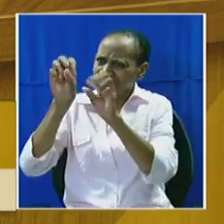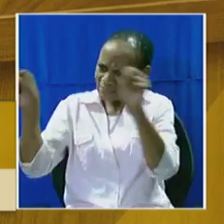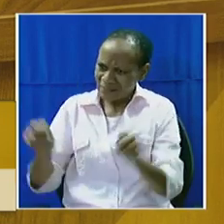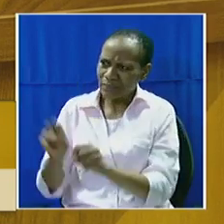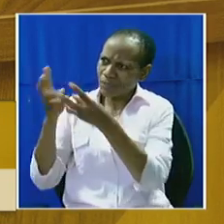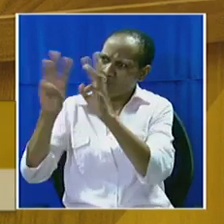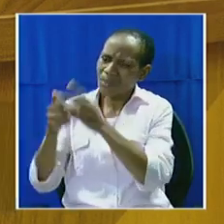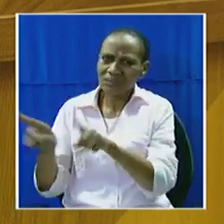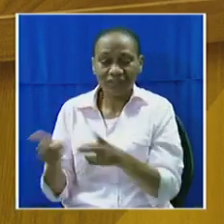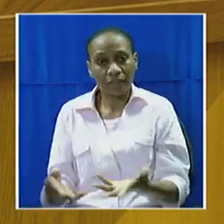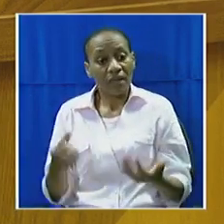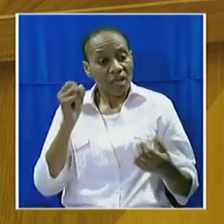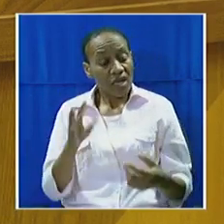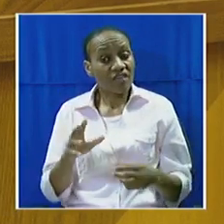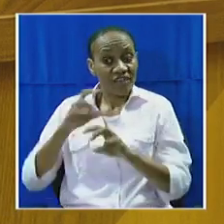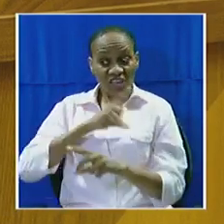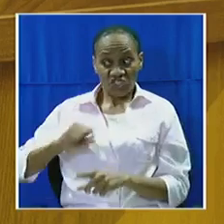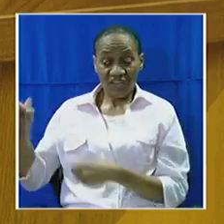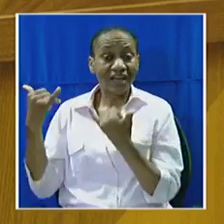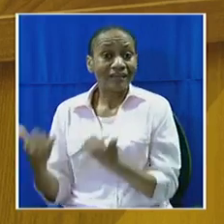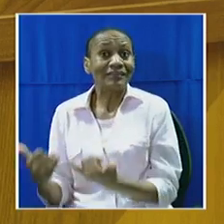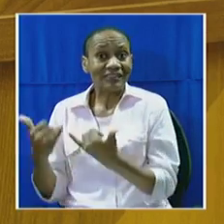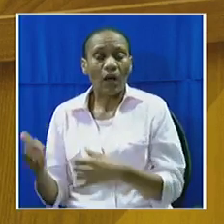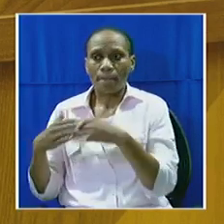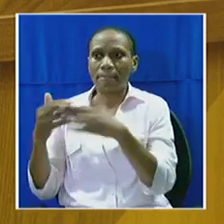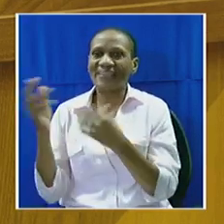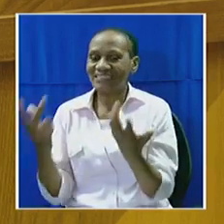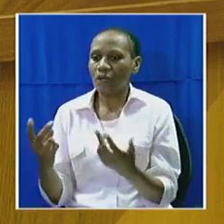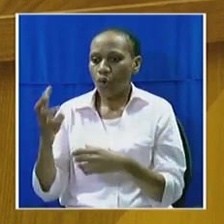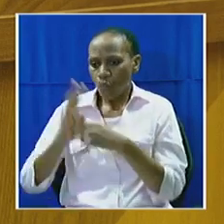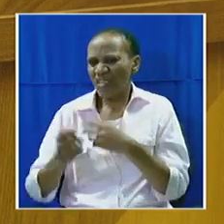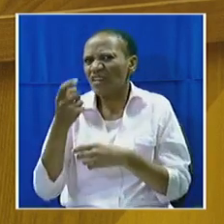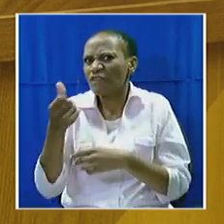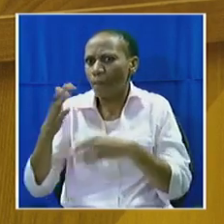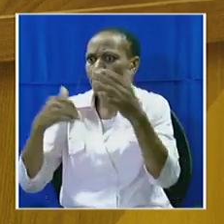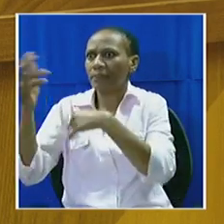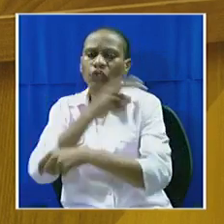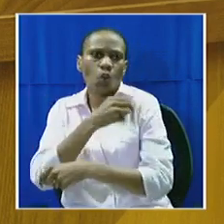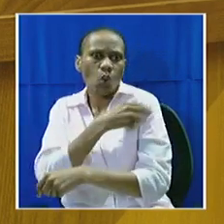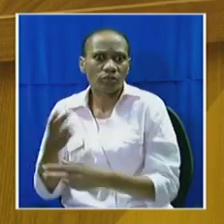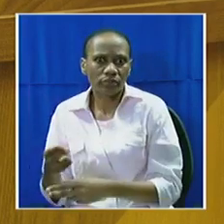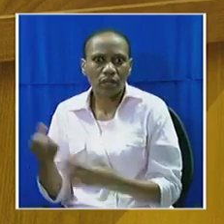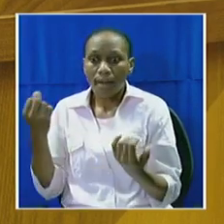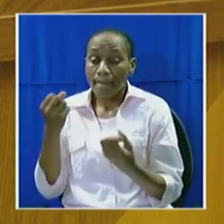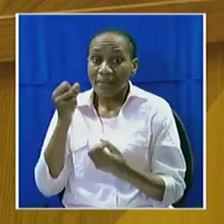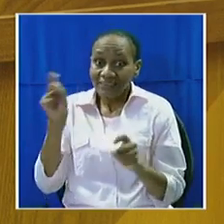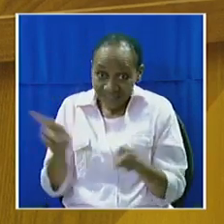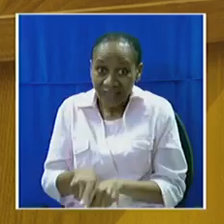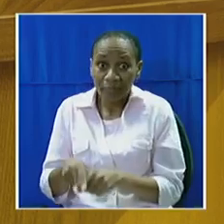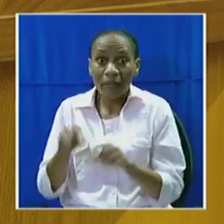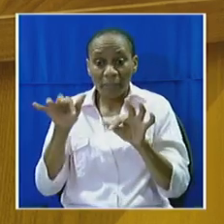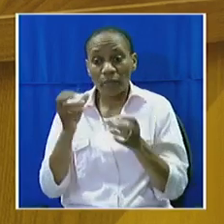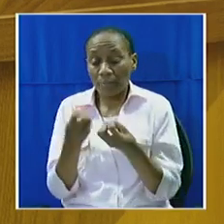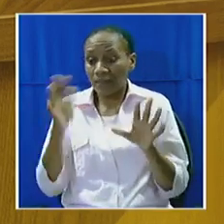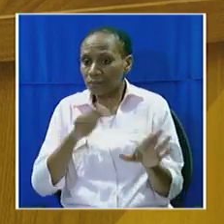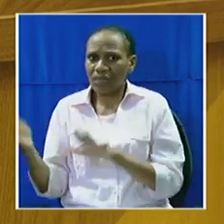If coronavirus can make a country like China build a hospital in weeks and yet still claim thousands of lives, what do you think it will